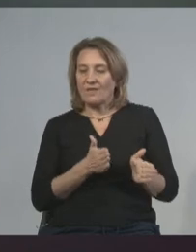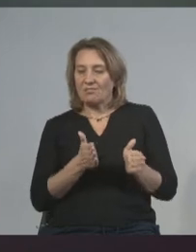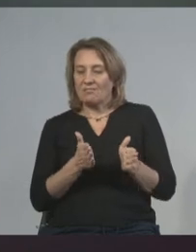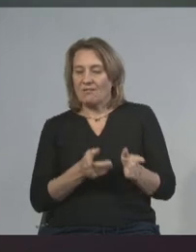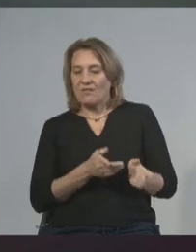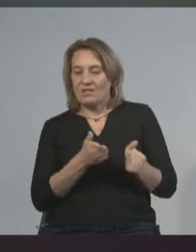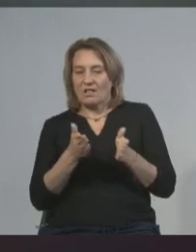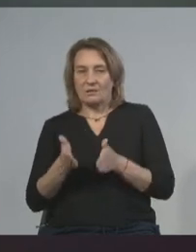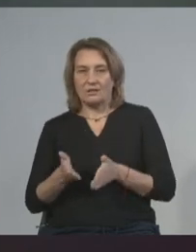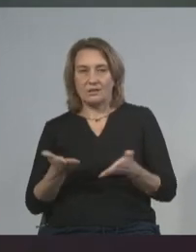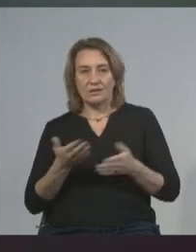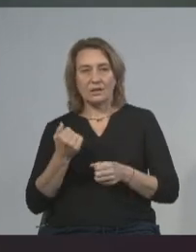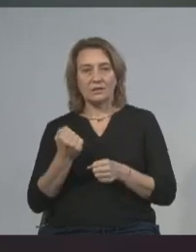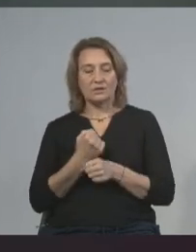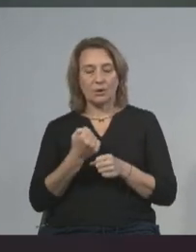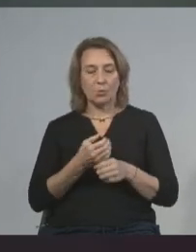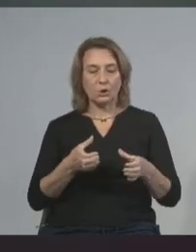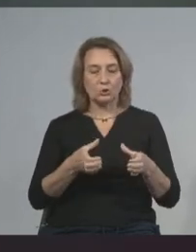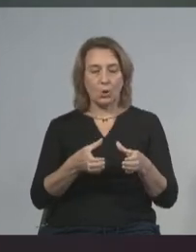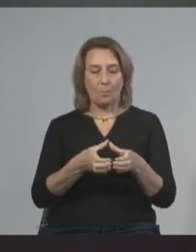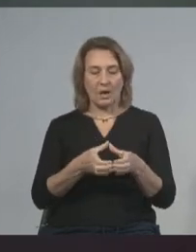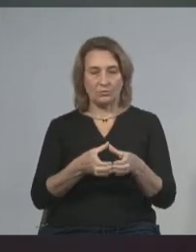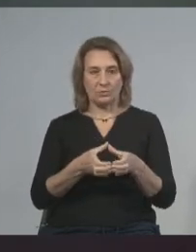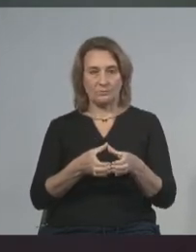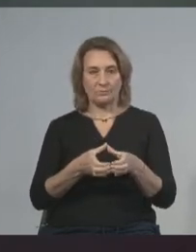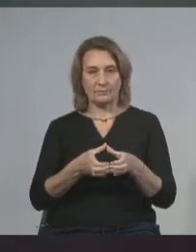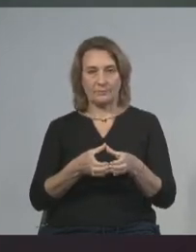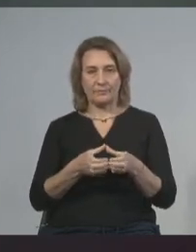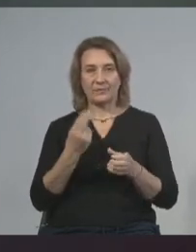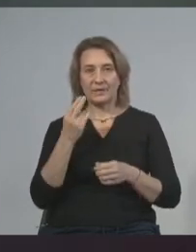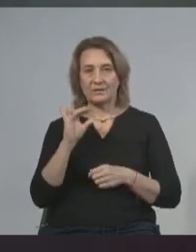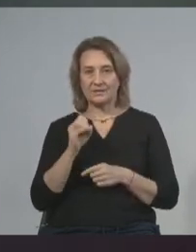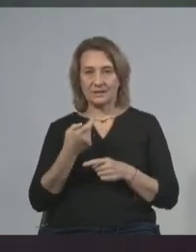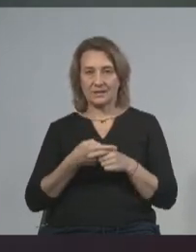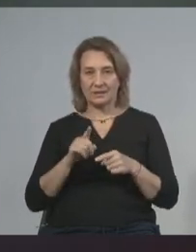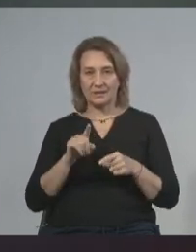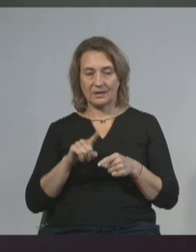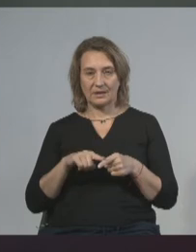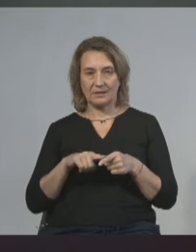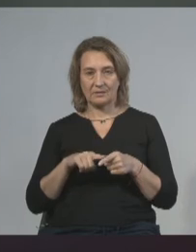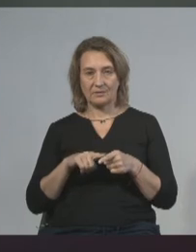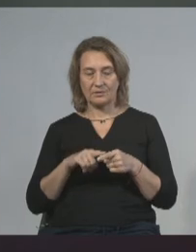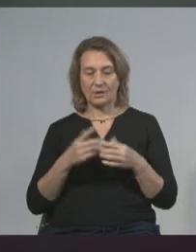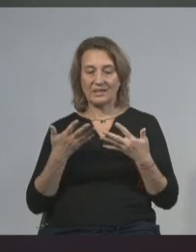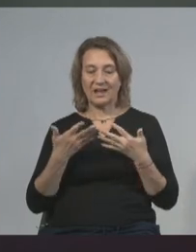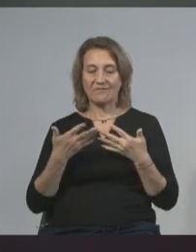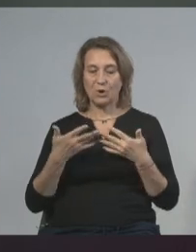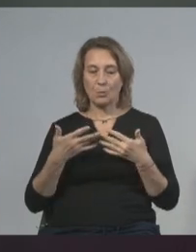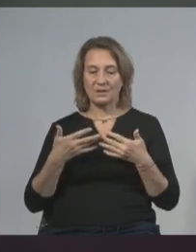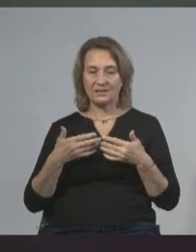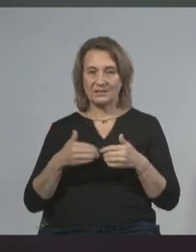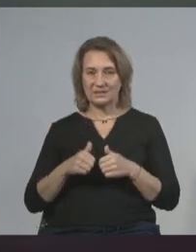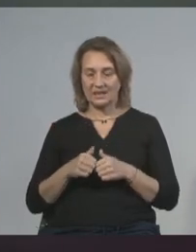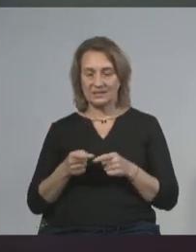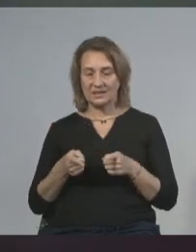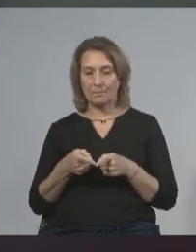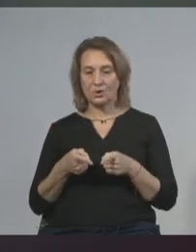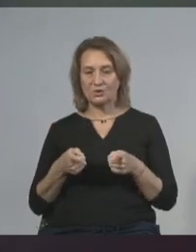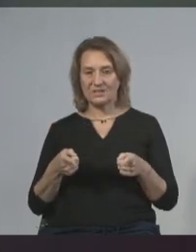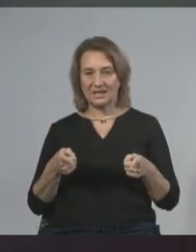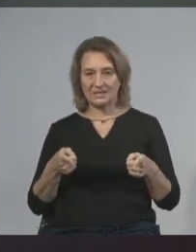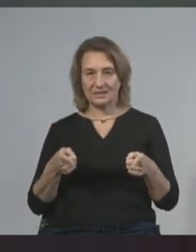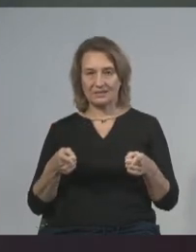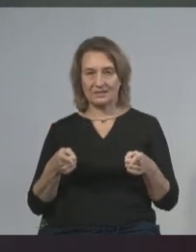usually you know postponed some work with the team or automatization of the